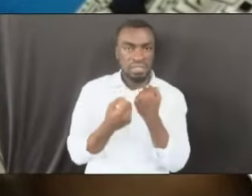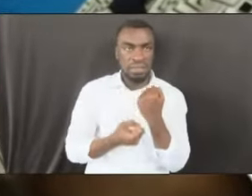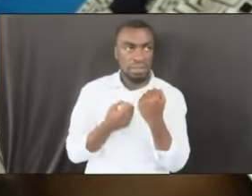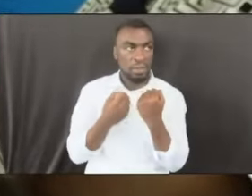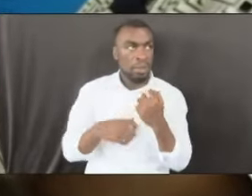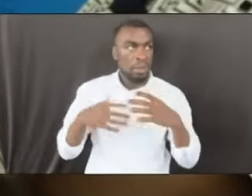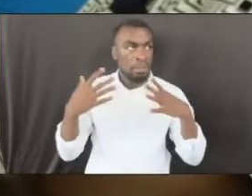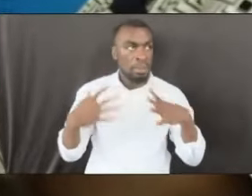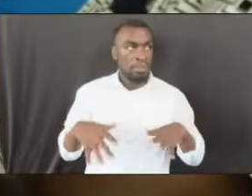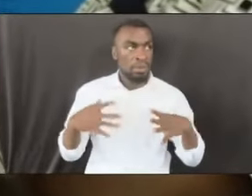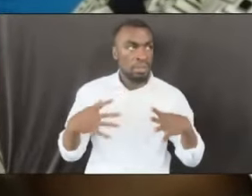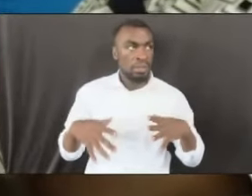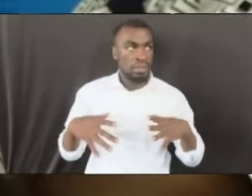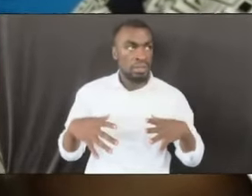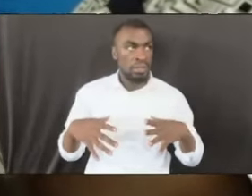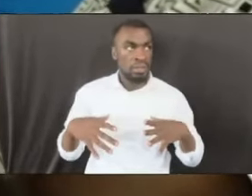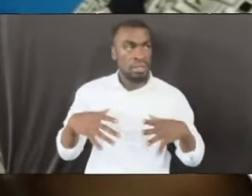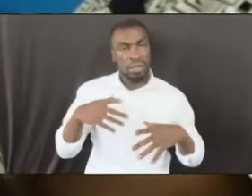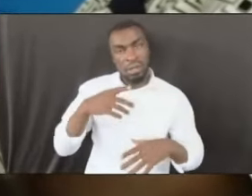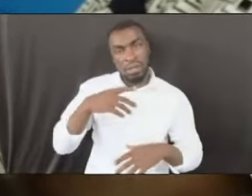wenye mavuno.